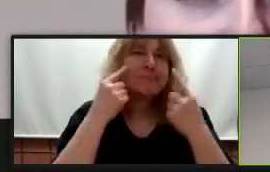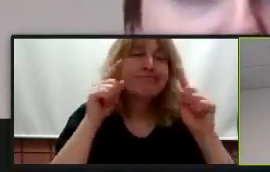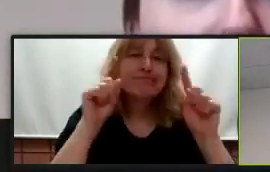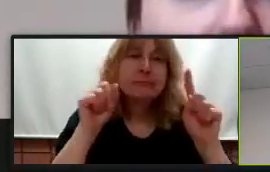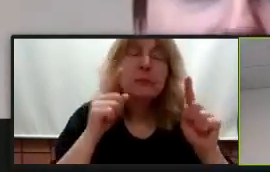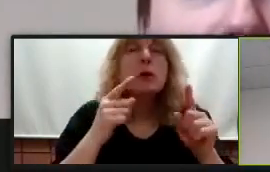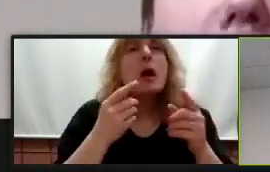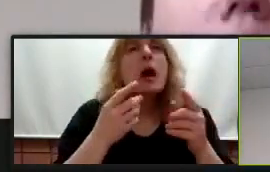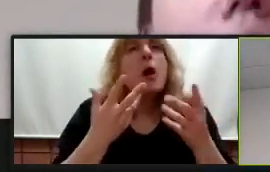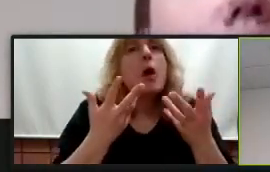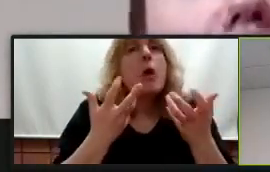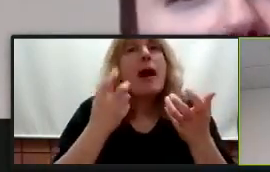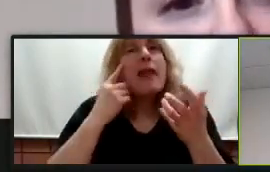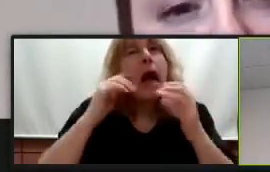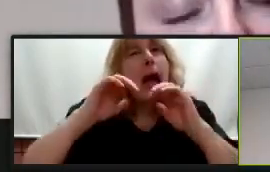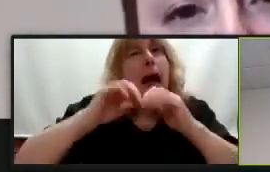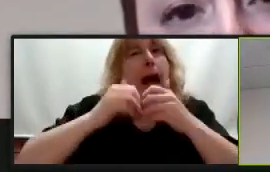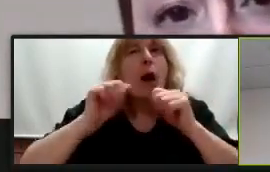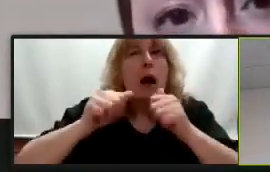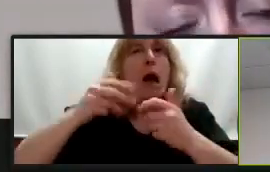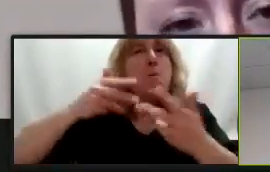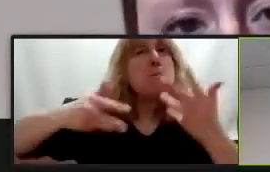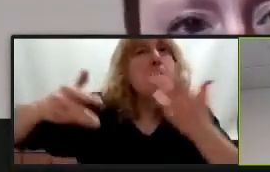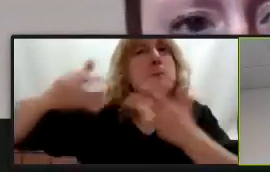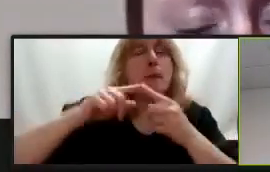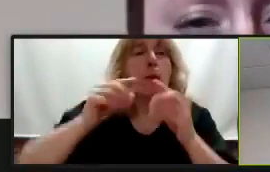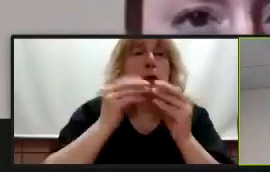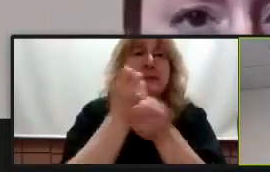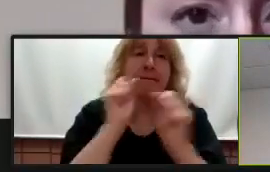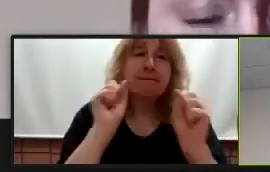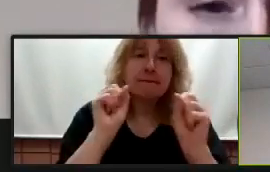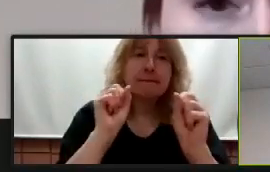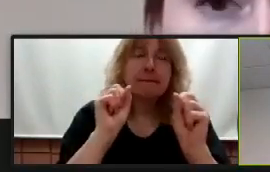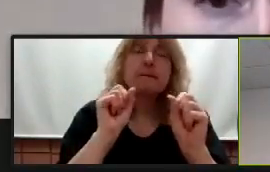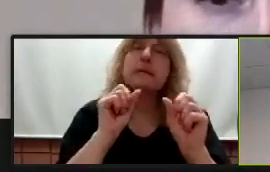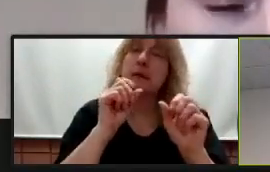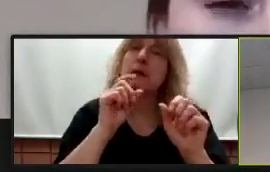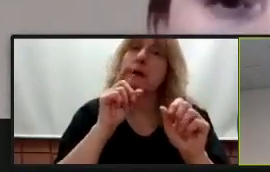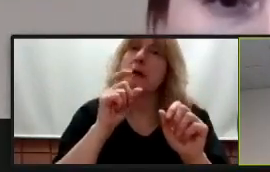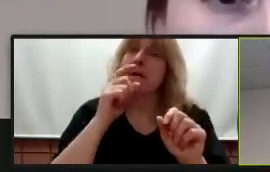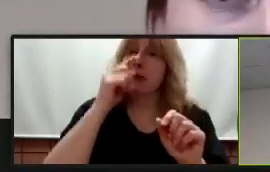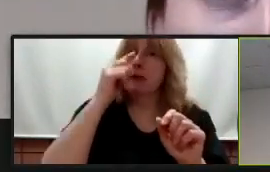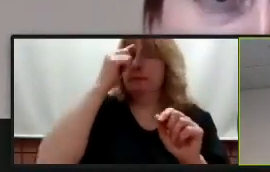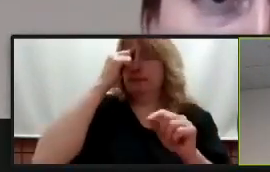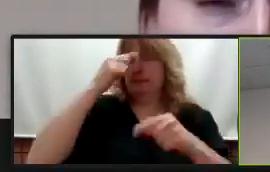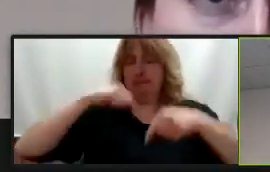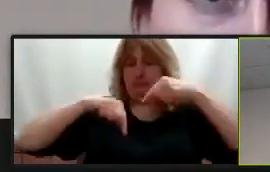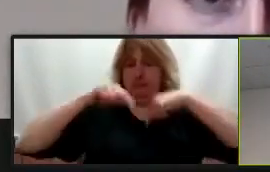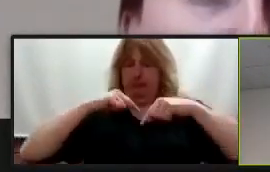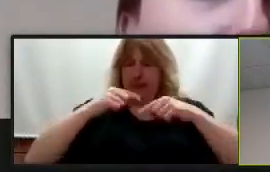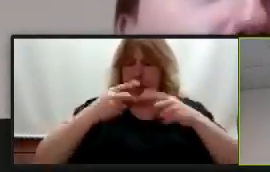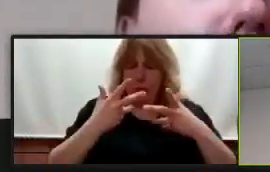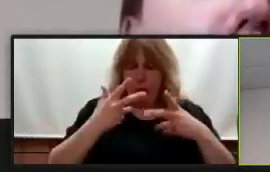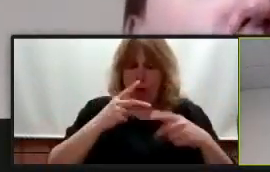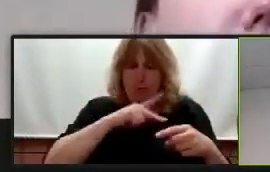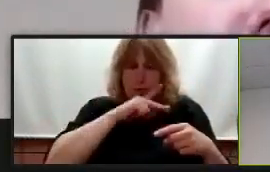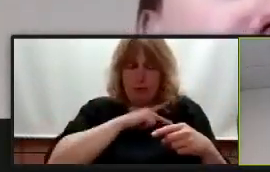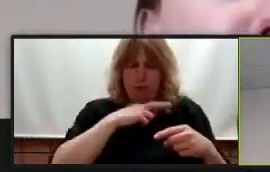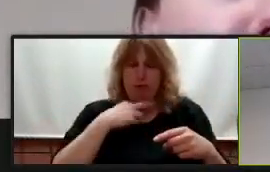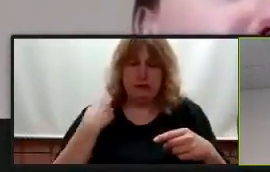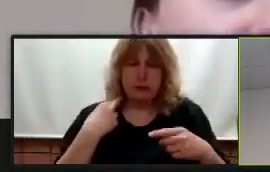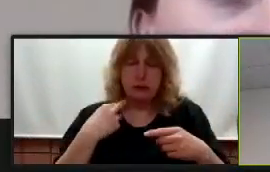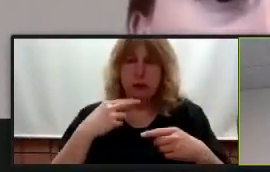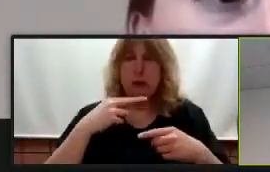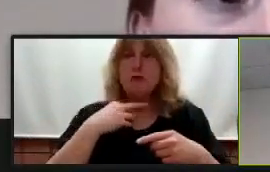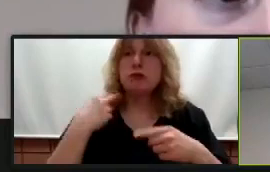think it's really important that we take a step back, we think about our personal risk, and we think about the risks of people around us. Now, when we think